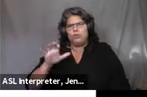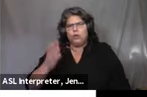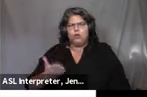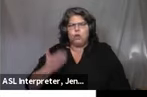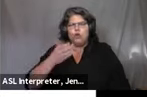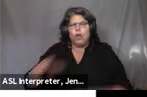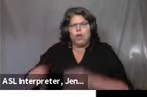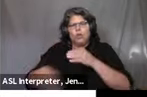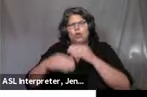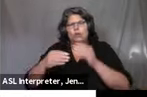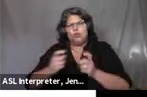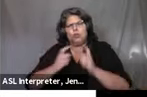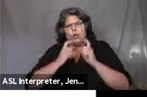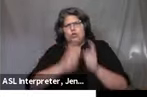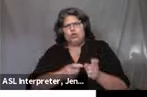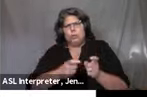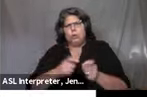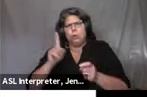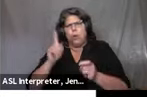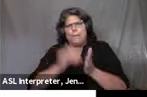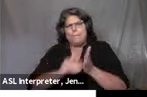the construction of the overcrossing.